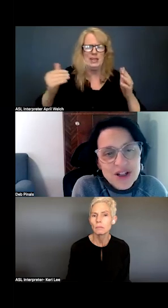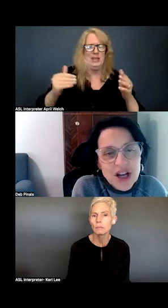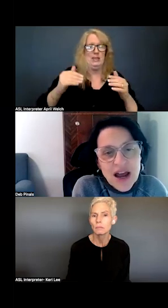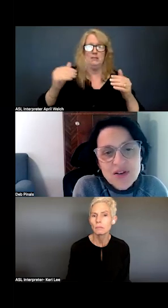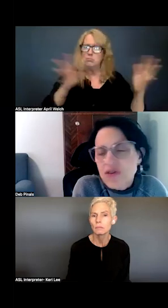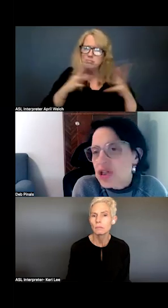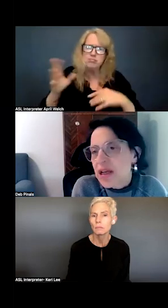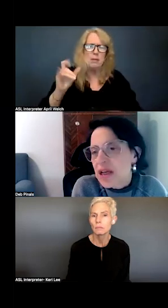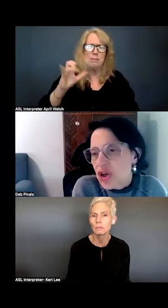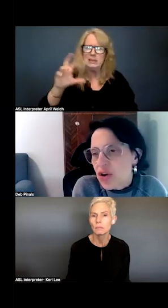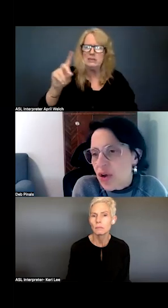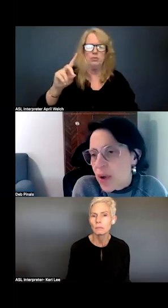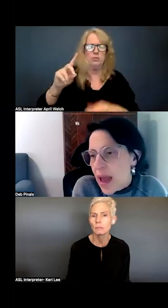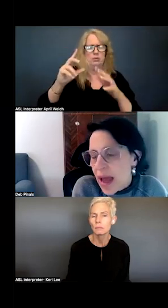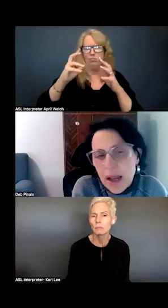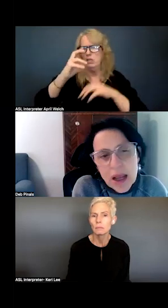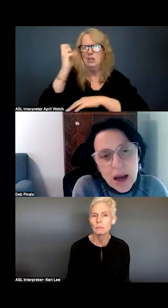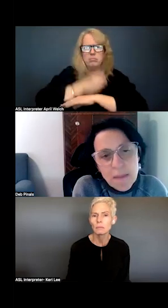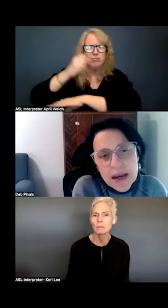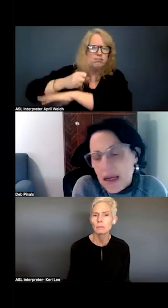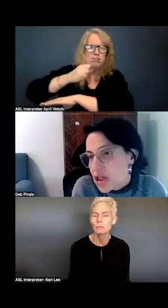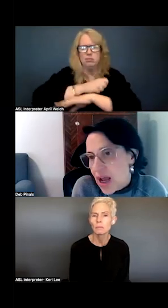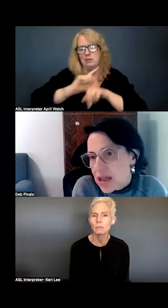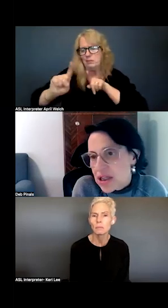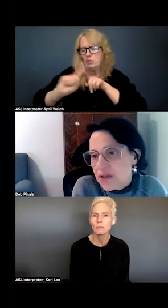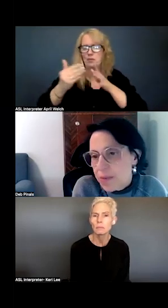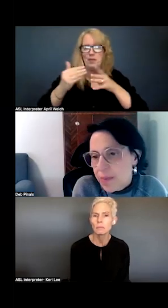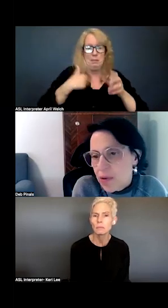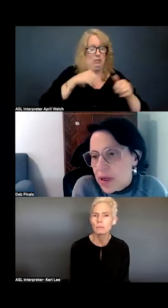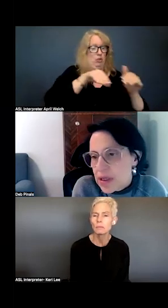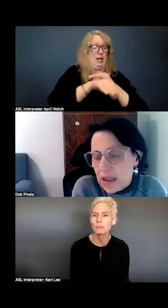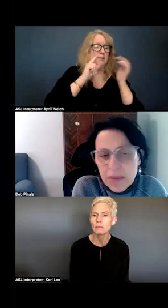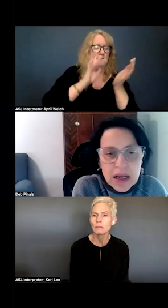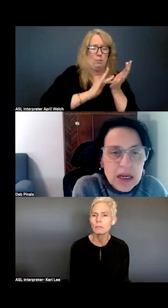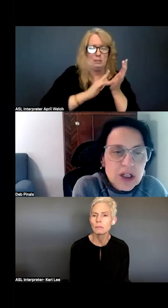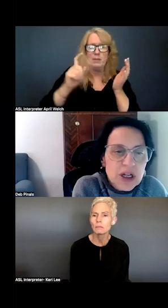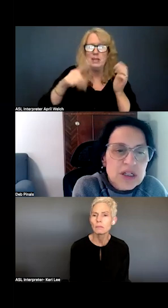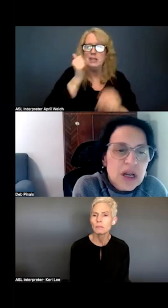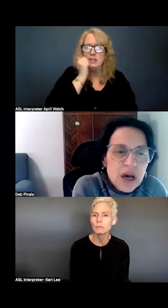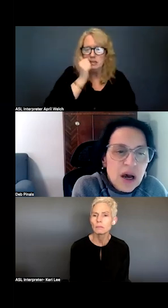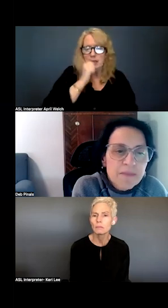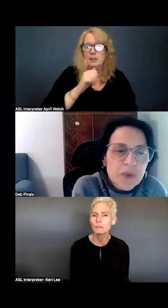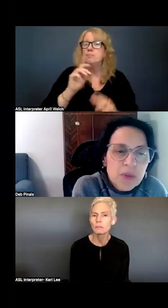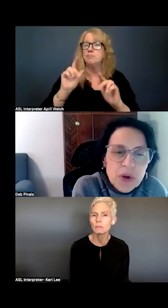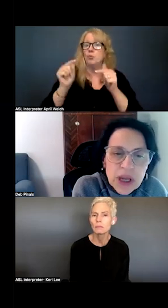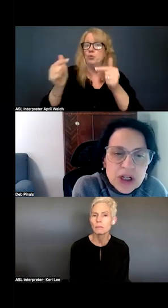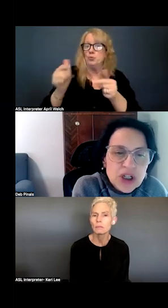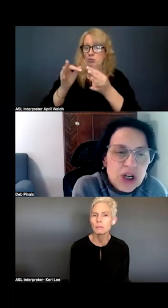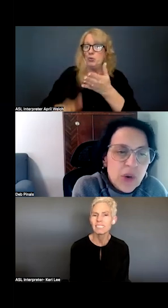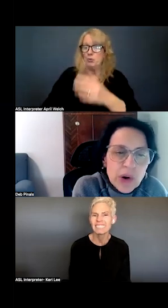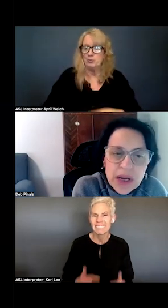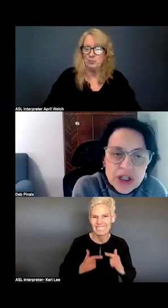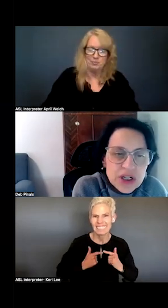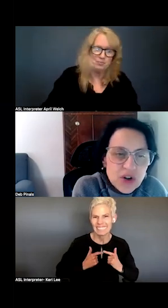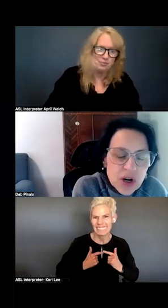had shutdowns of just making sure that we had medication access for people who need daily medications. Communication